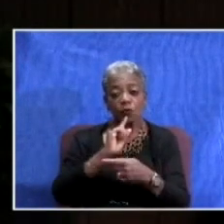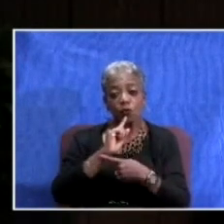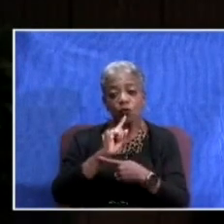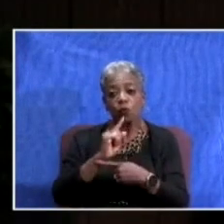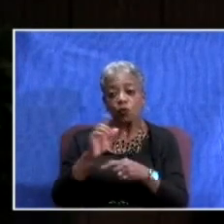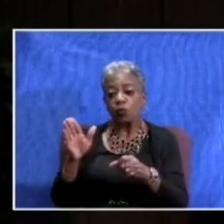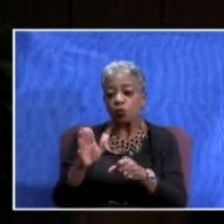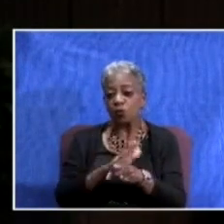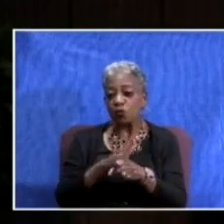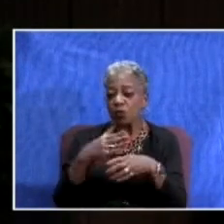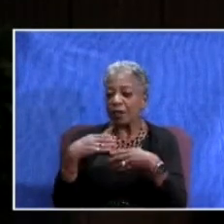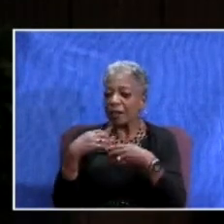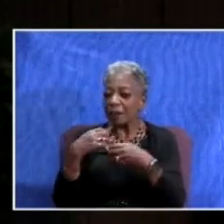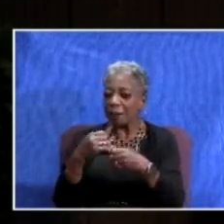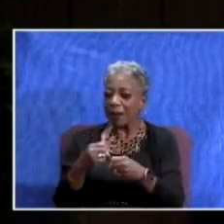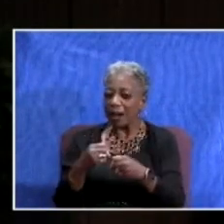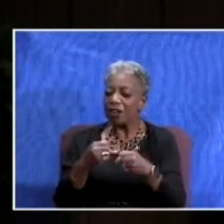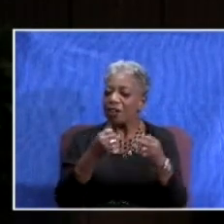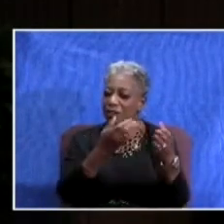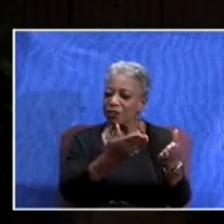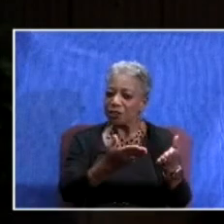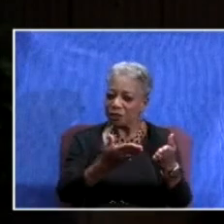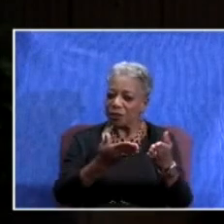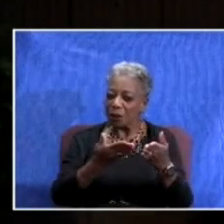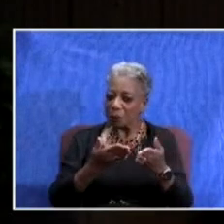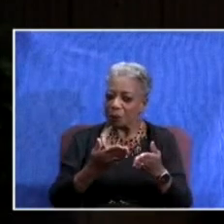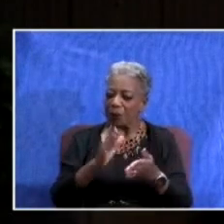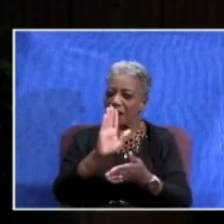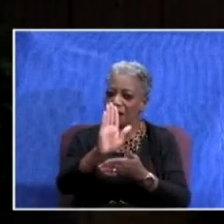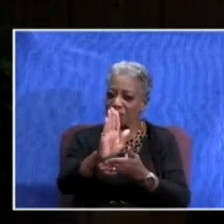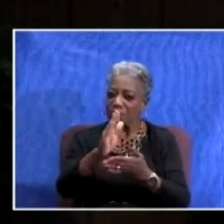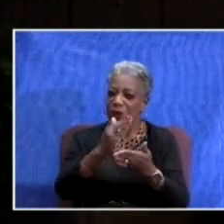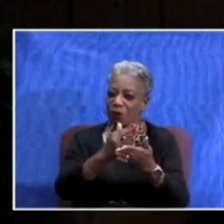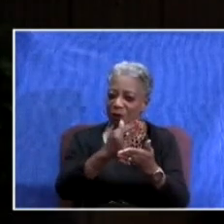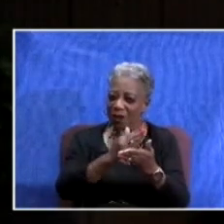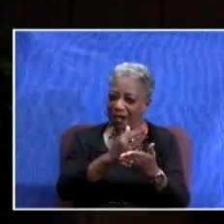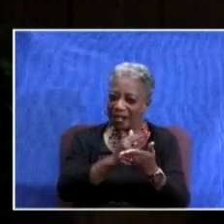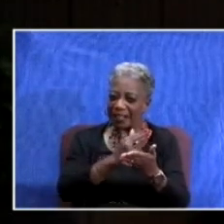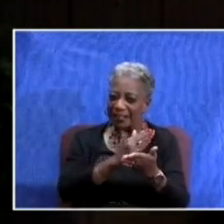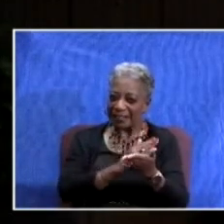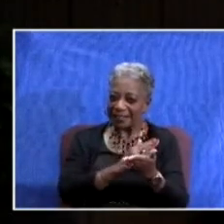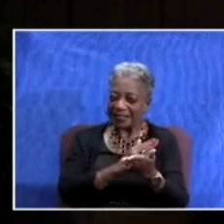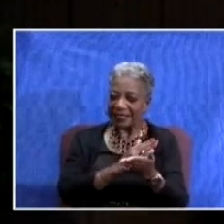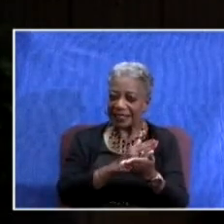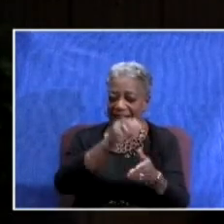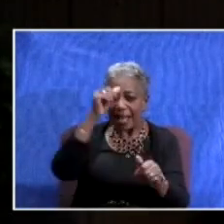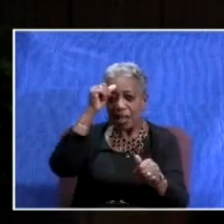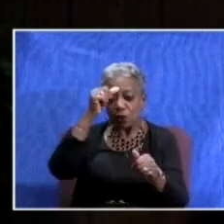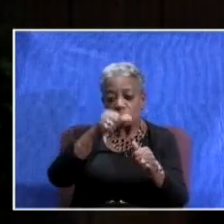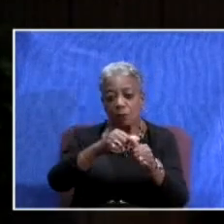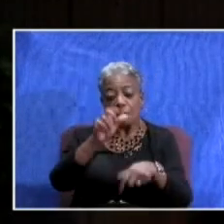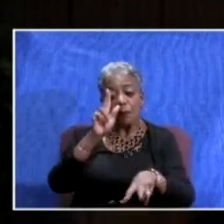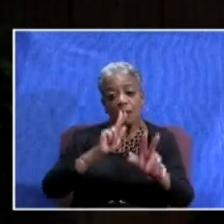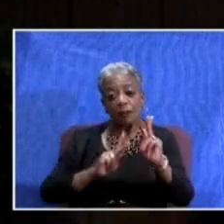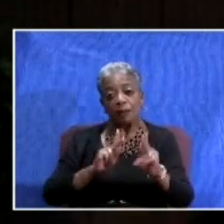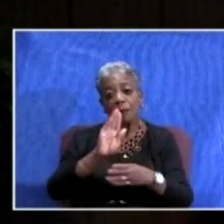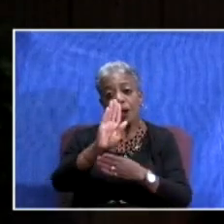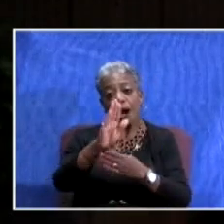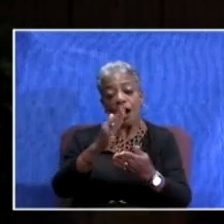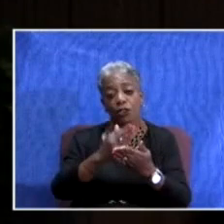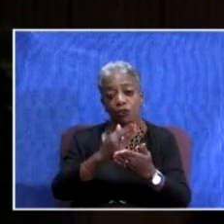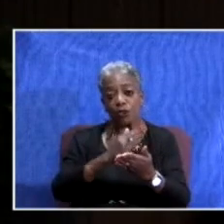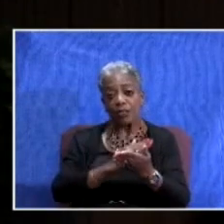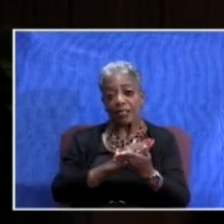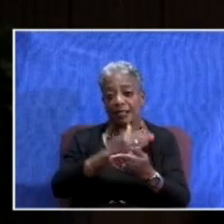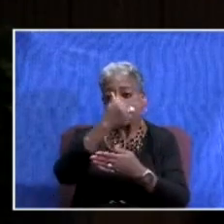prayer. So bring your prayer list out, let's pray. And while you have people on your prayer list, don't